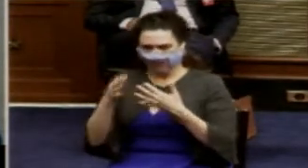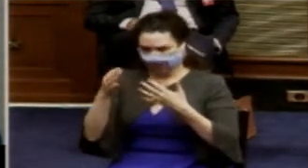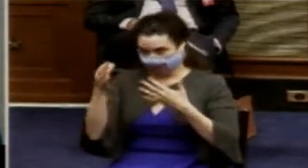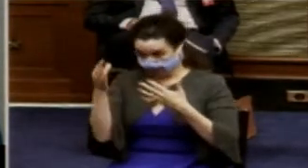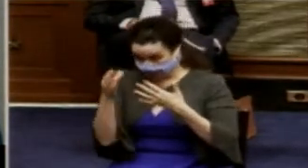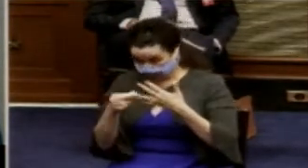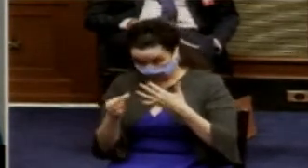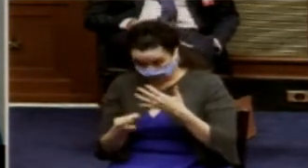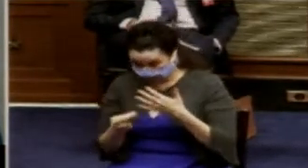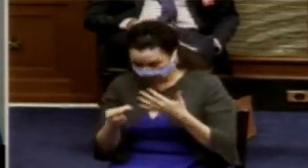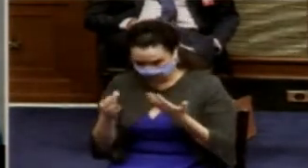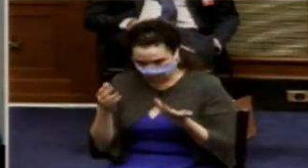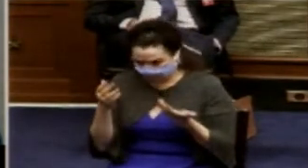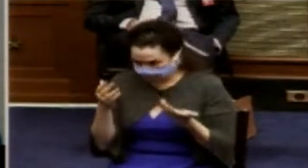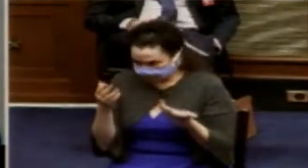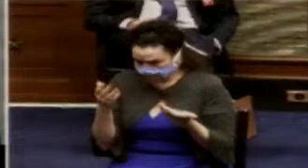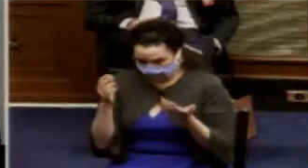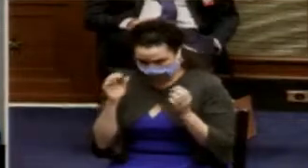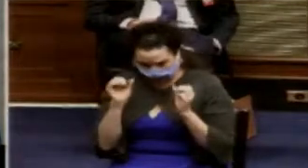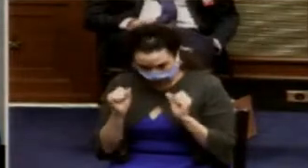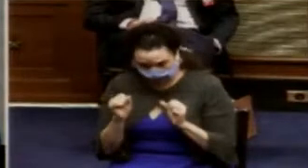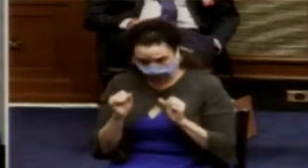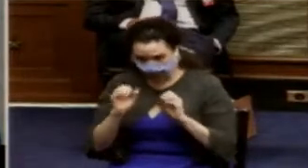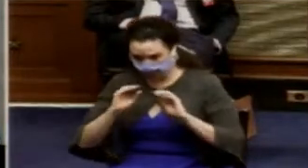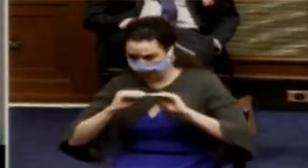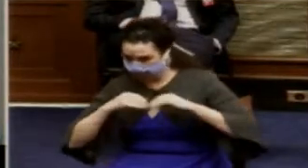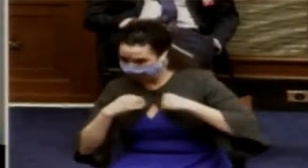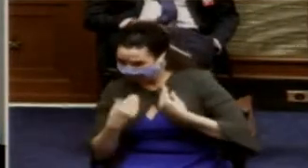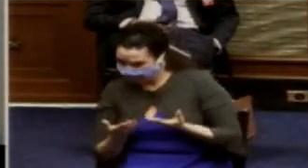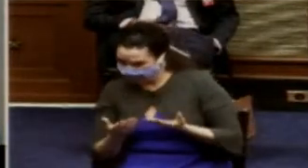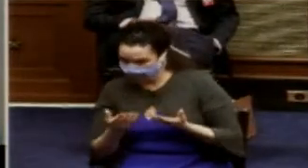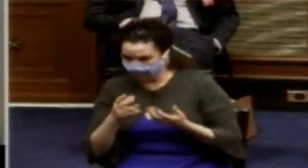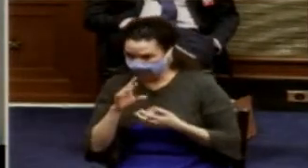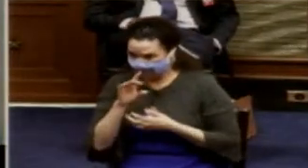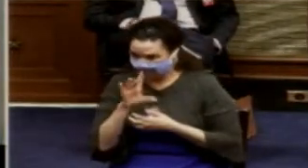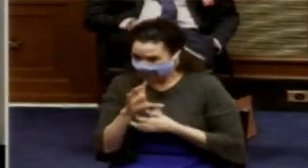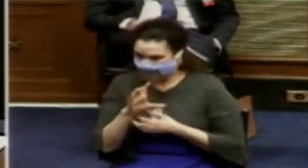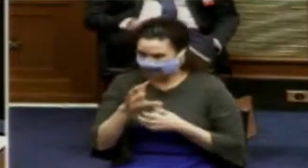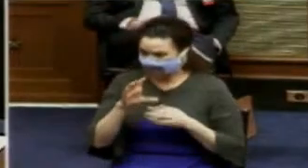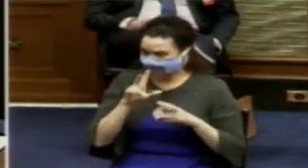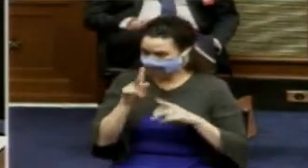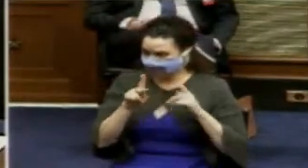D.C. residents in Congress without violating the Constitution?